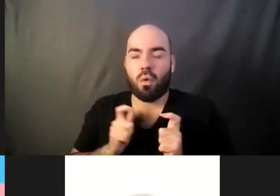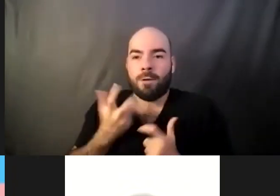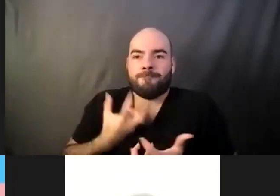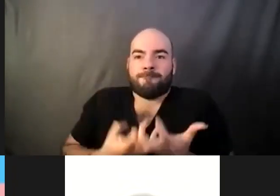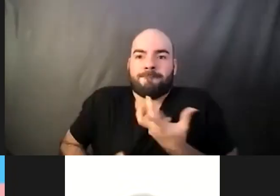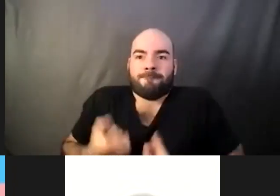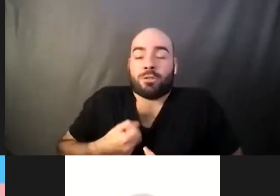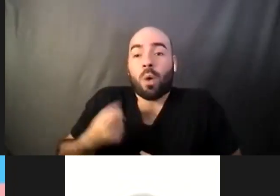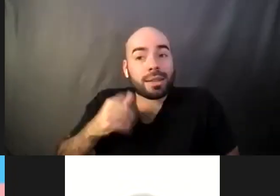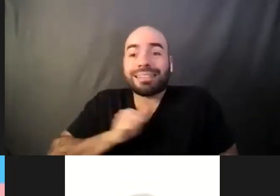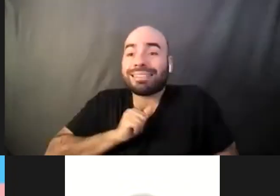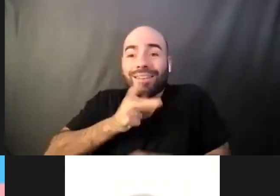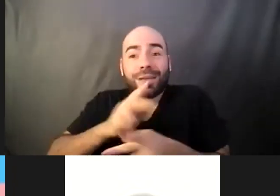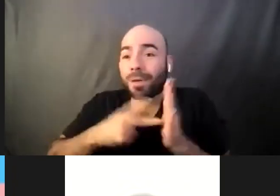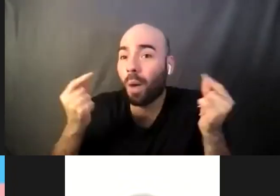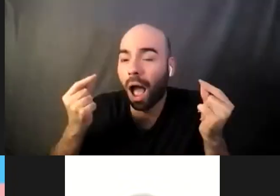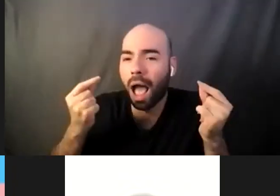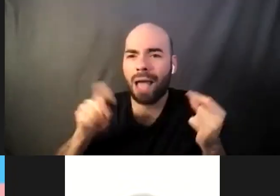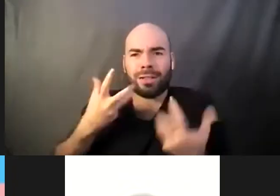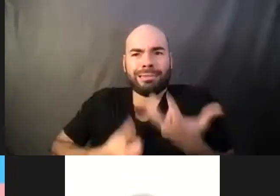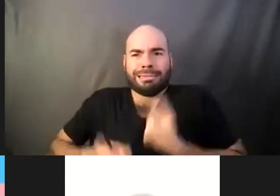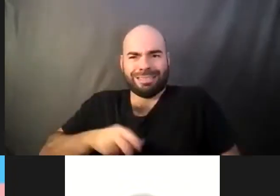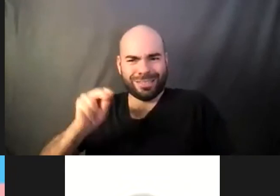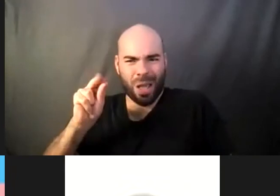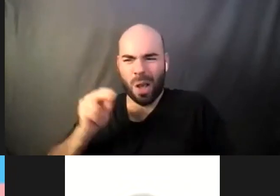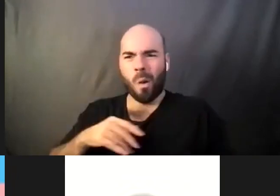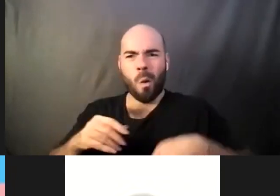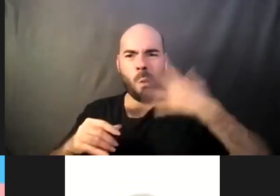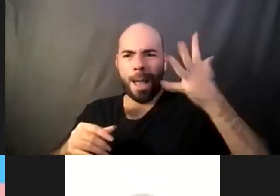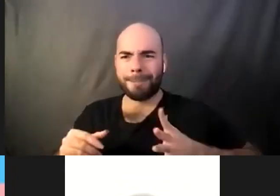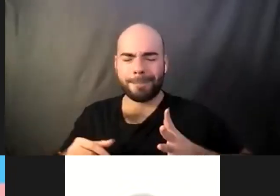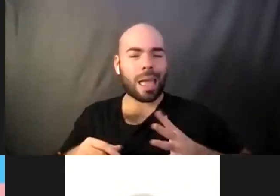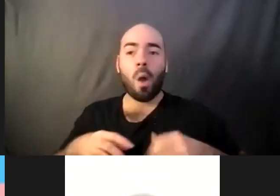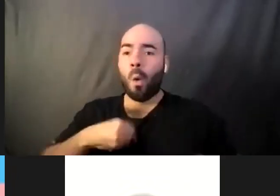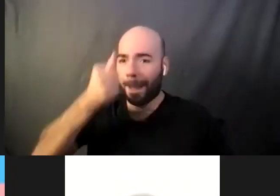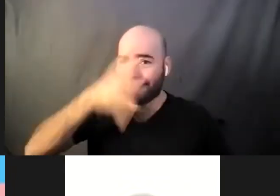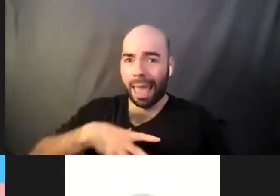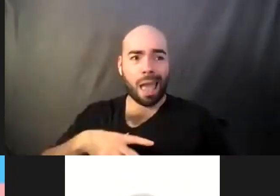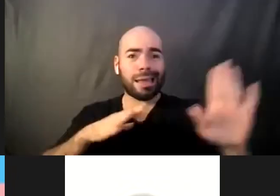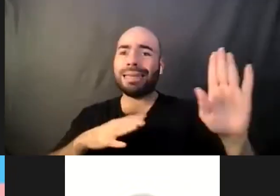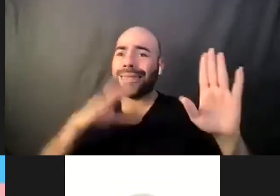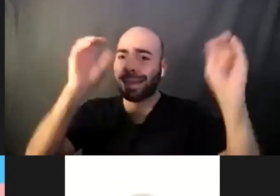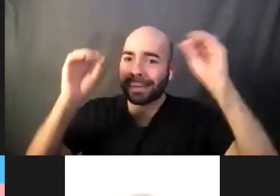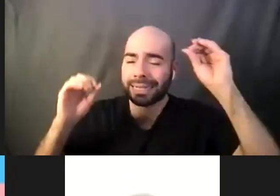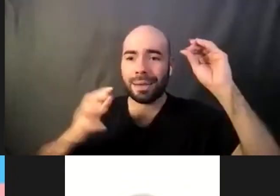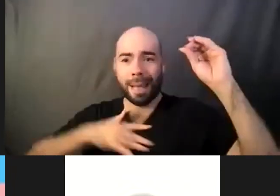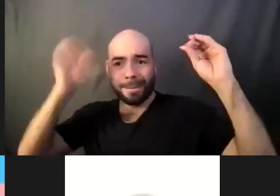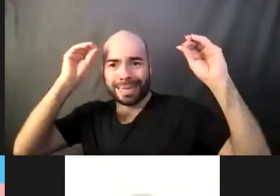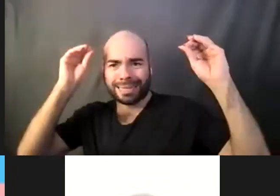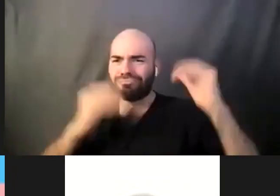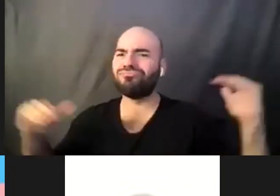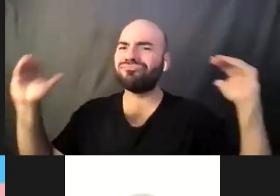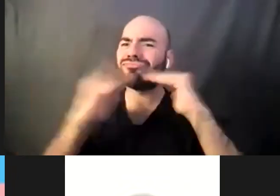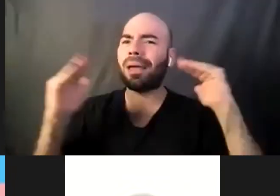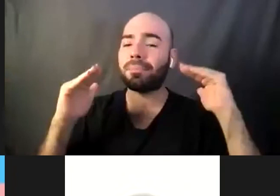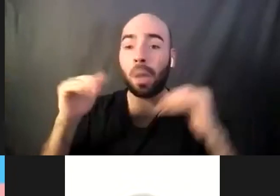myself smaller, that, like, my voice is just as important as a white man's, right? Like, my voice is just as important as a man's, period. So